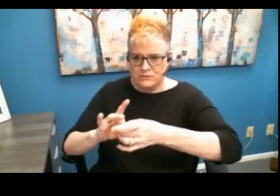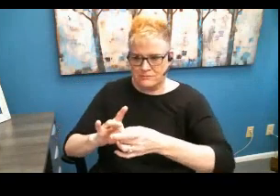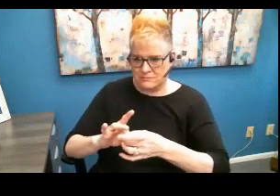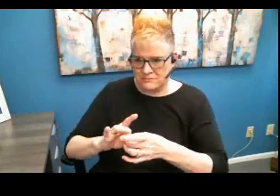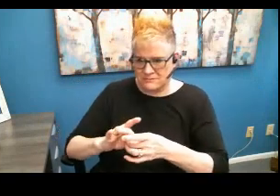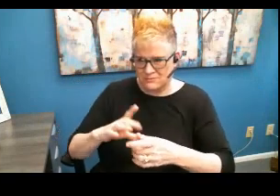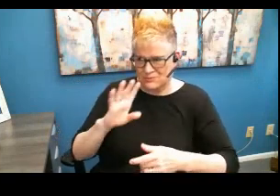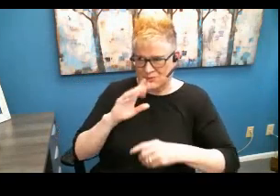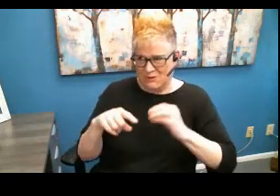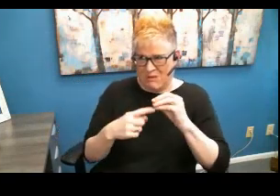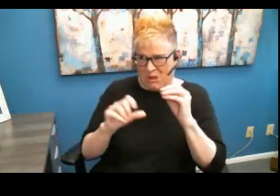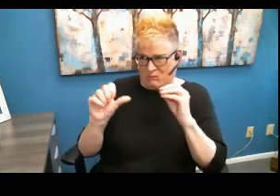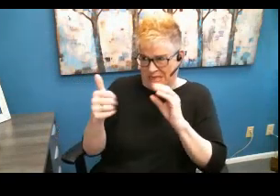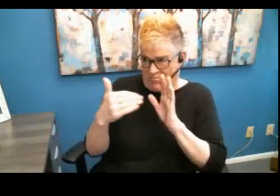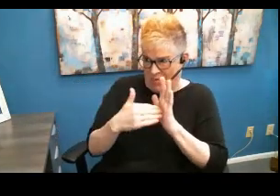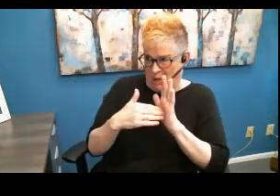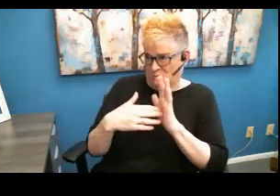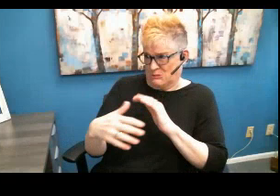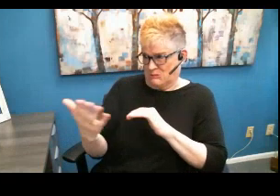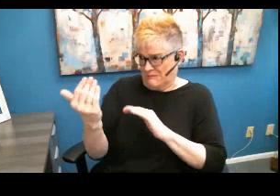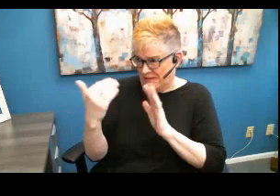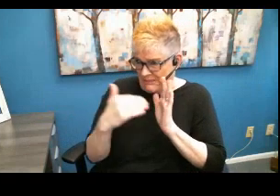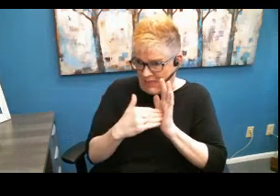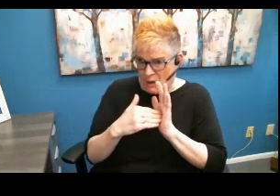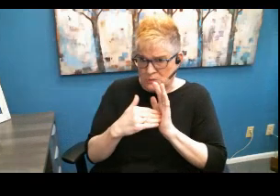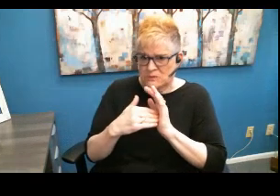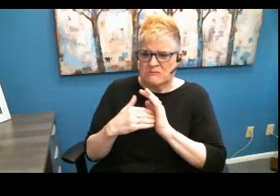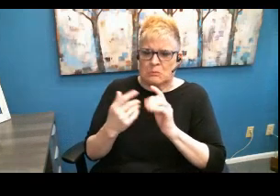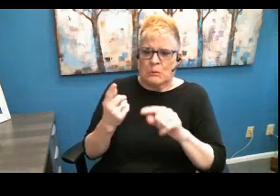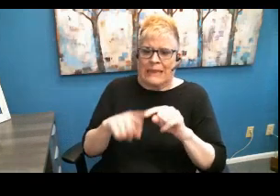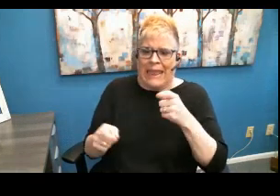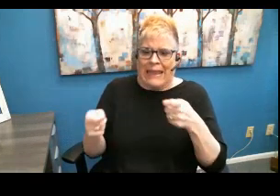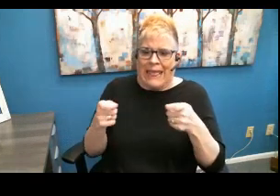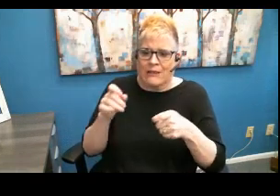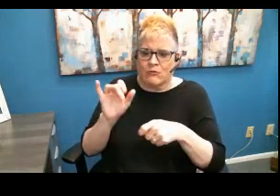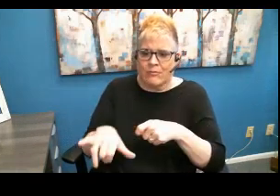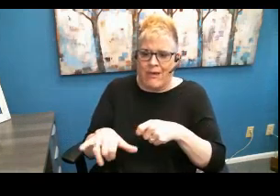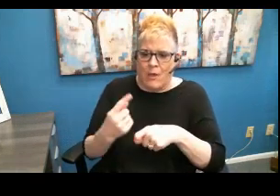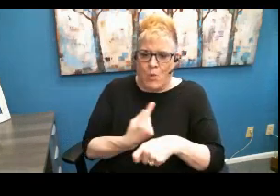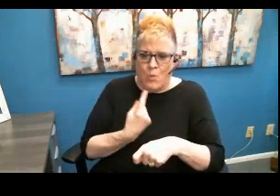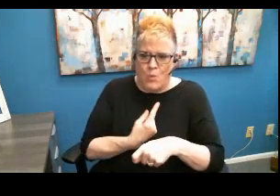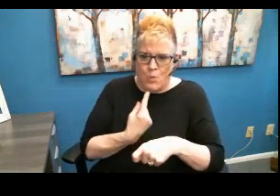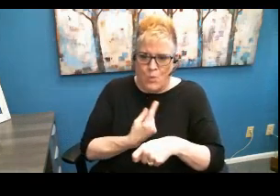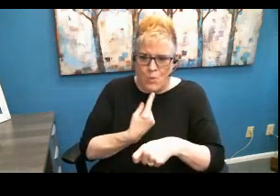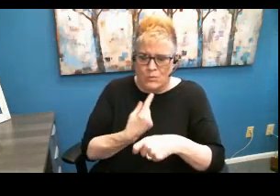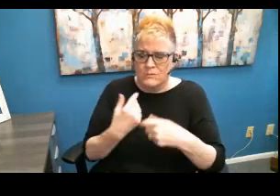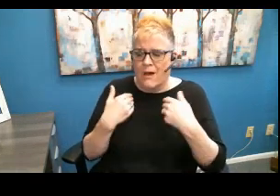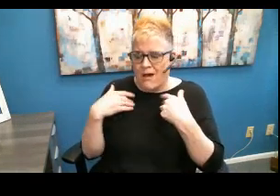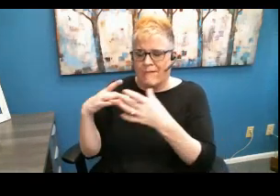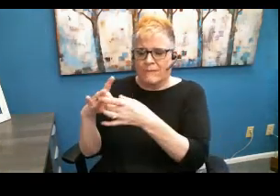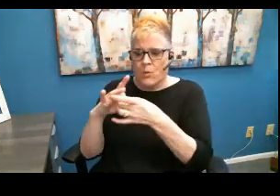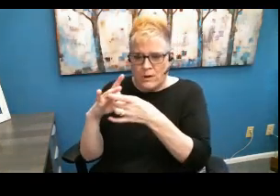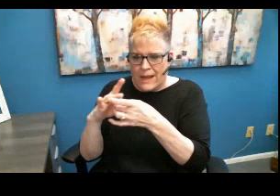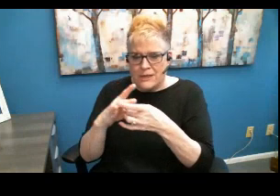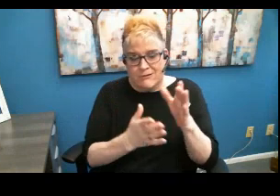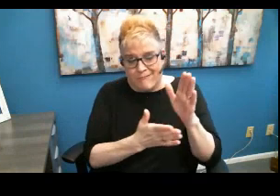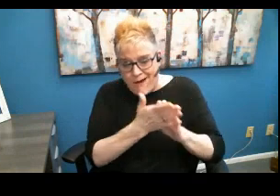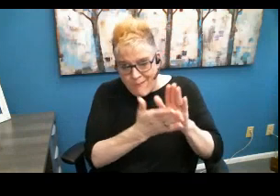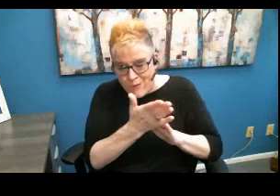of customers, it's well beyond what the utility can handle, and there's coordination there around the operations and